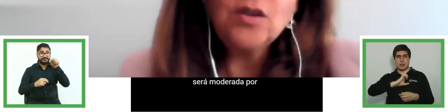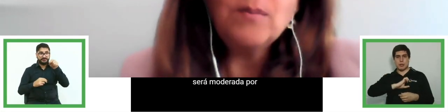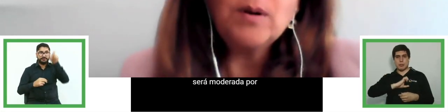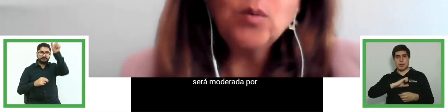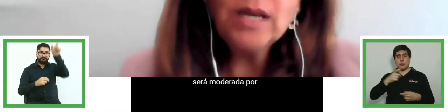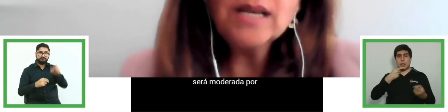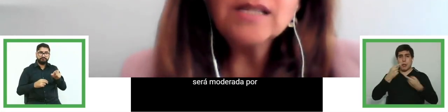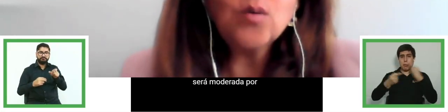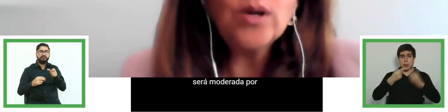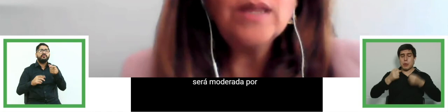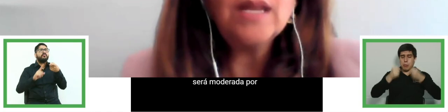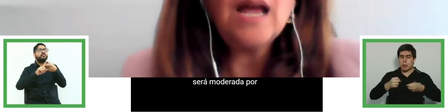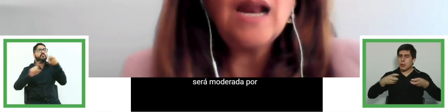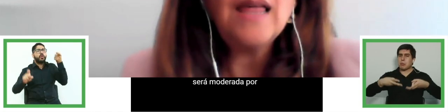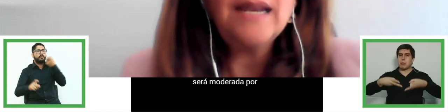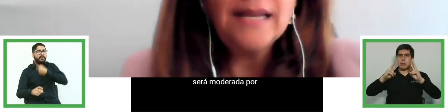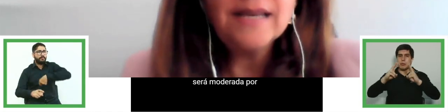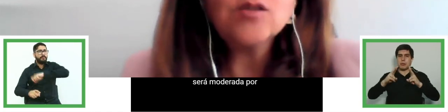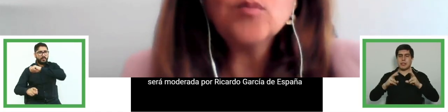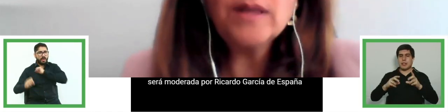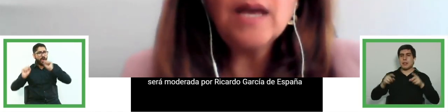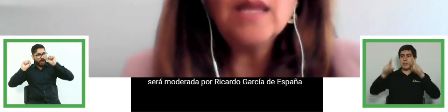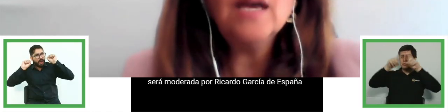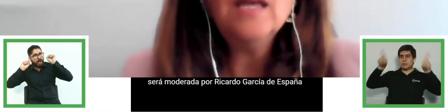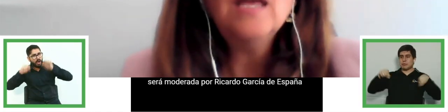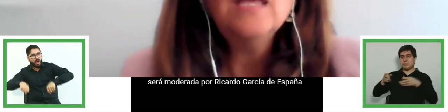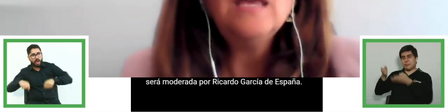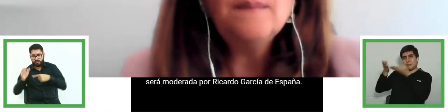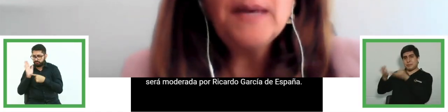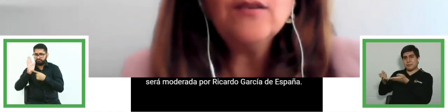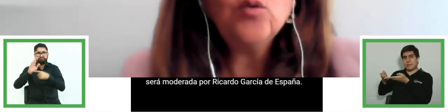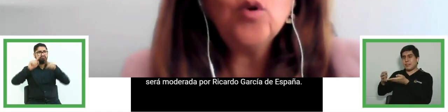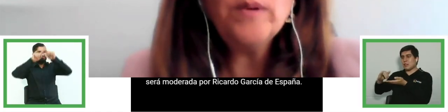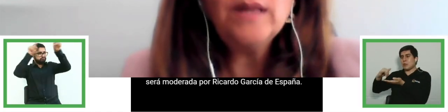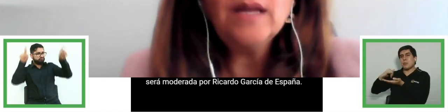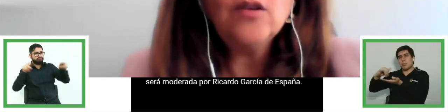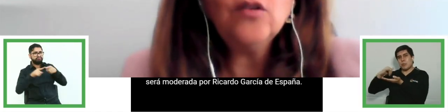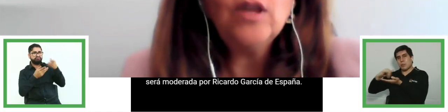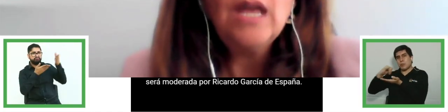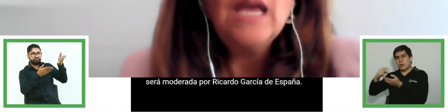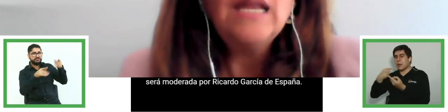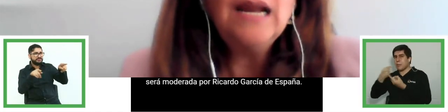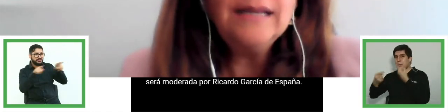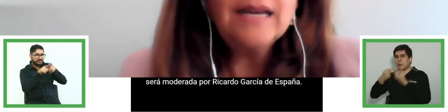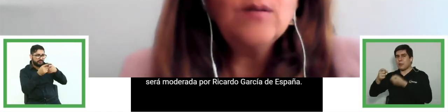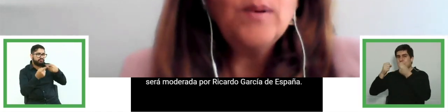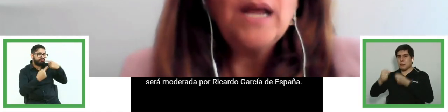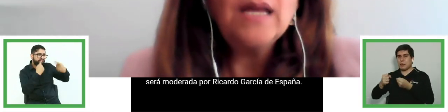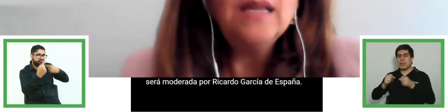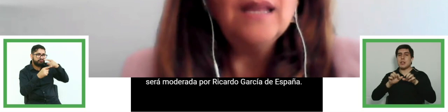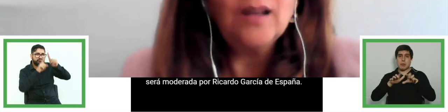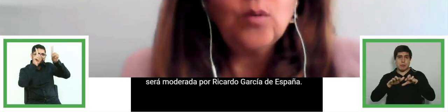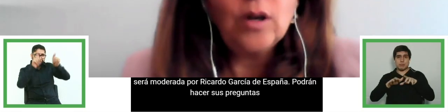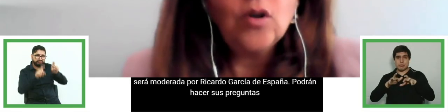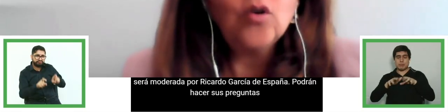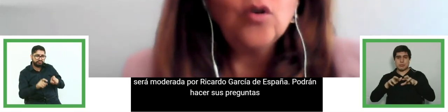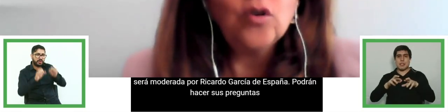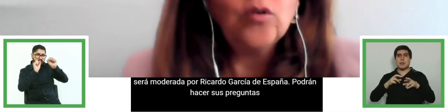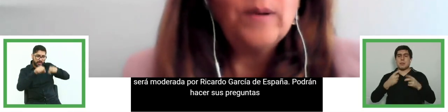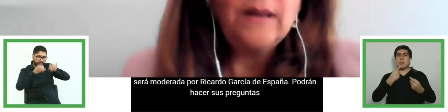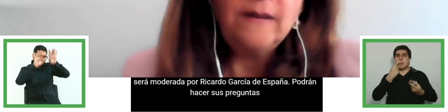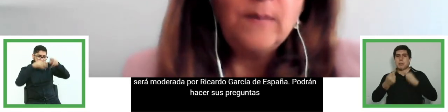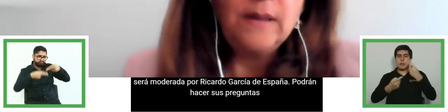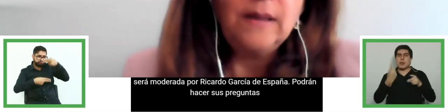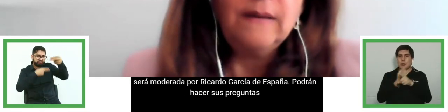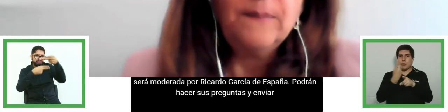answers section to the right of your screen and giving in your comments and sending your comments to interact with other participants.